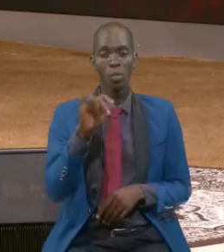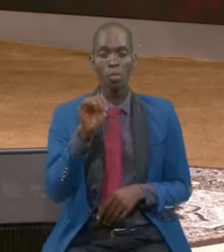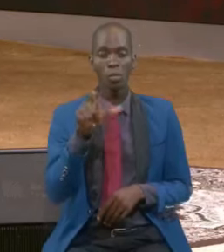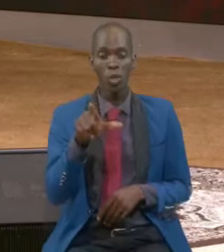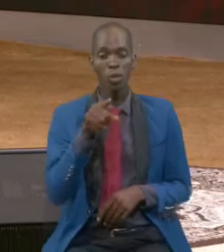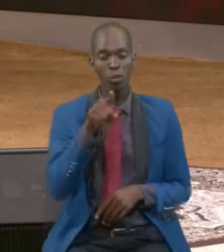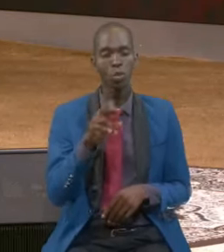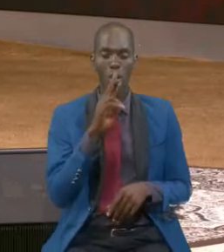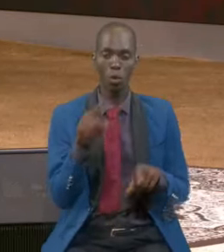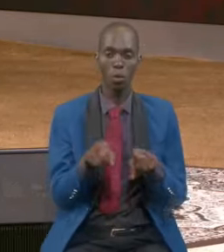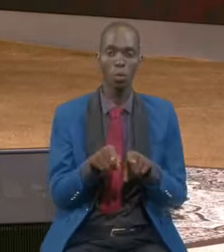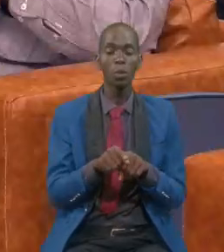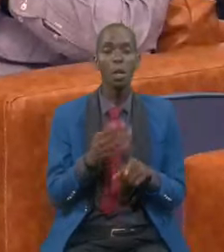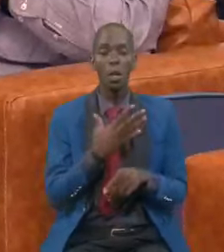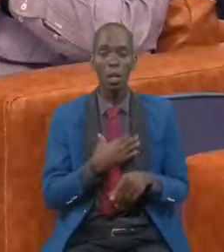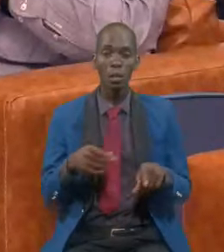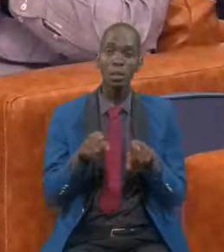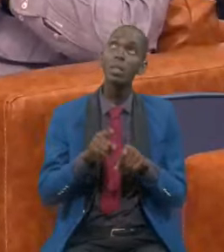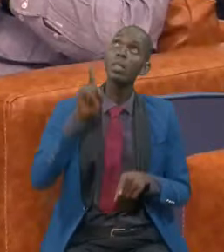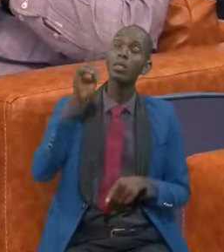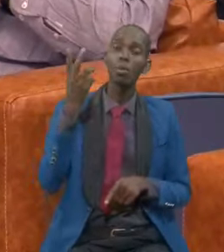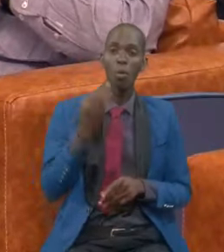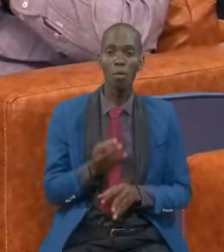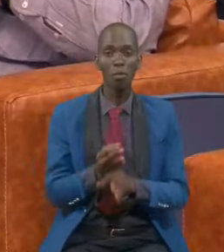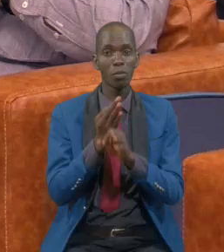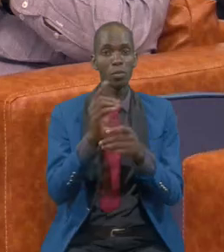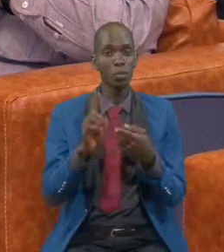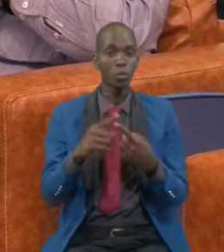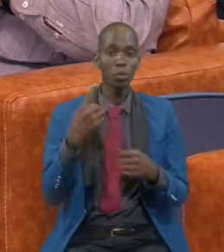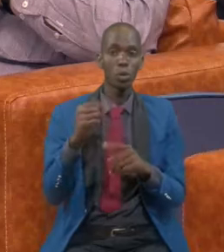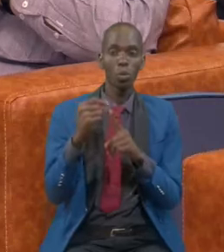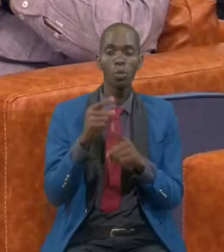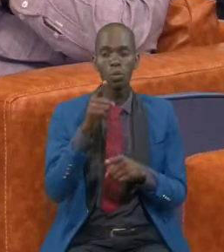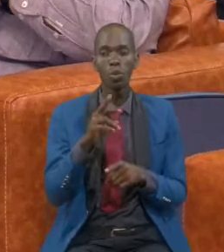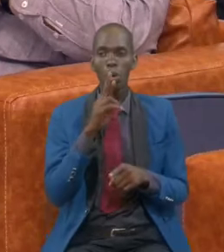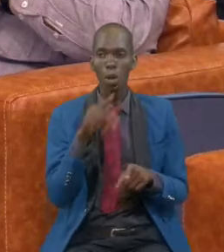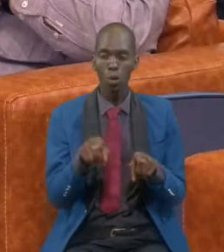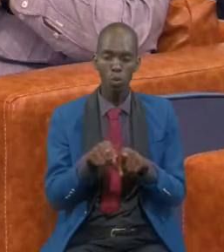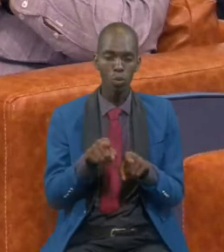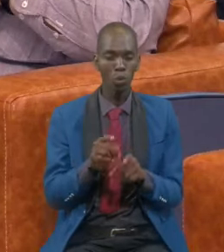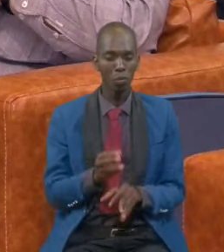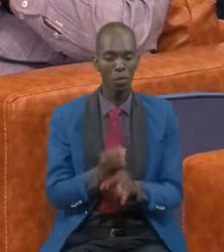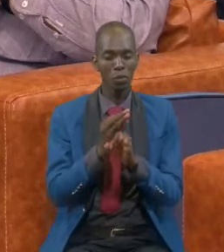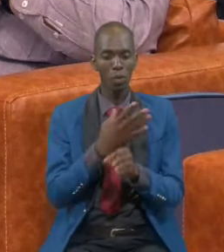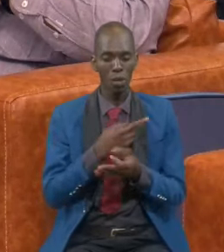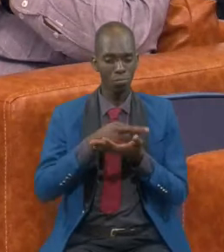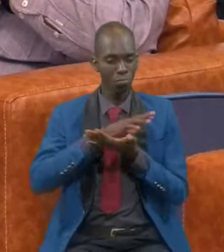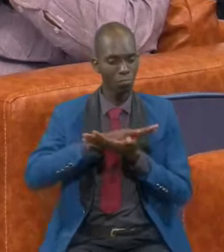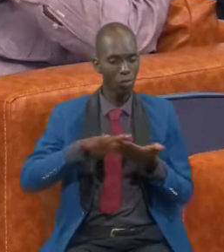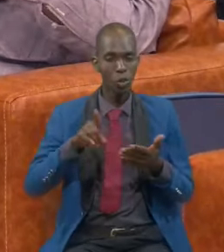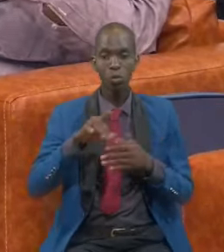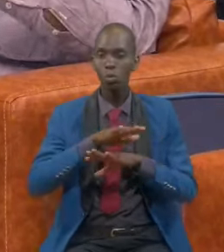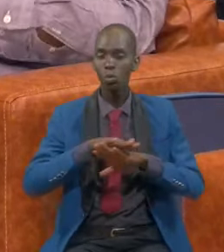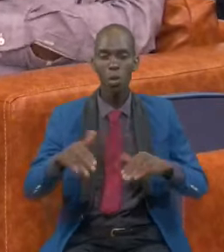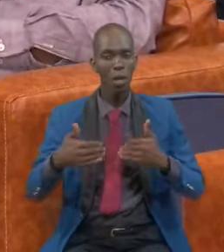was faithful to the word, he was righteous, so you become righteous, and so you do not have